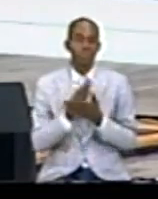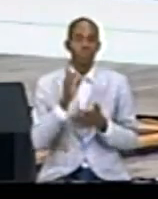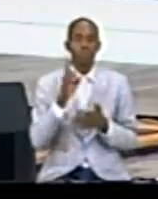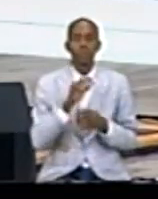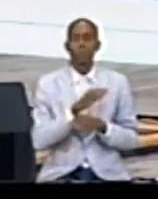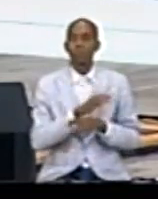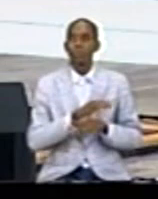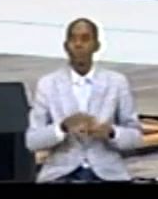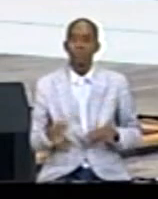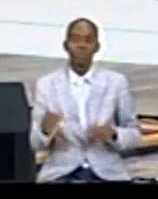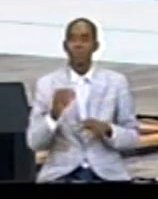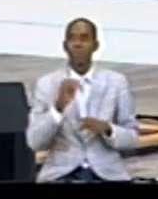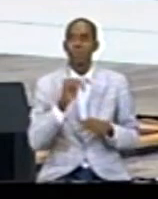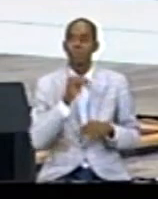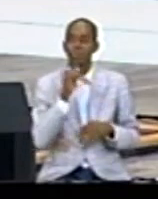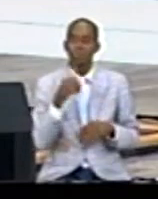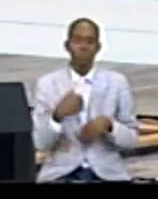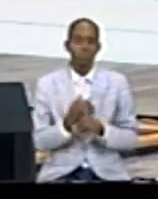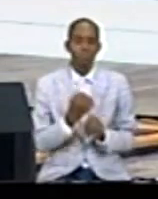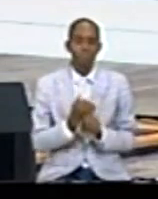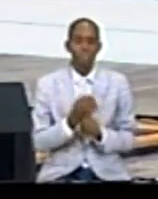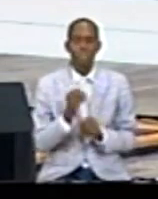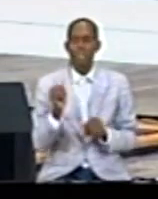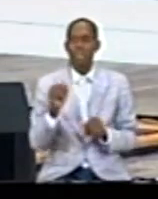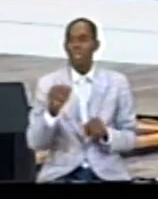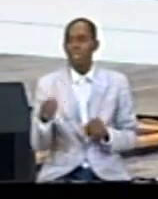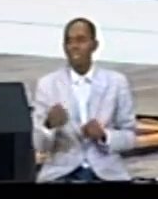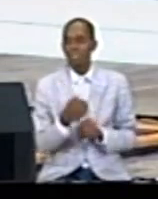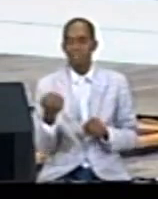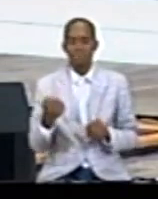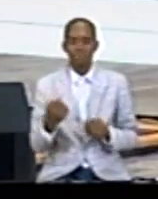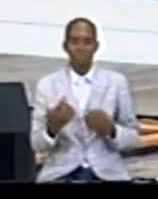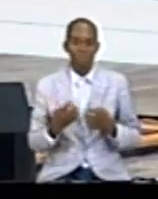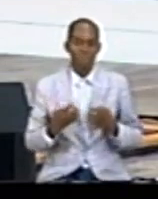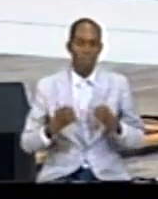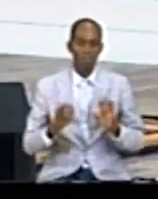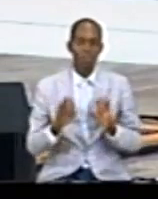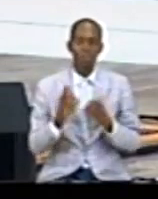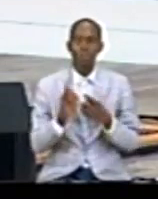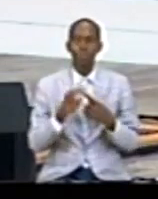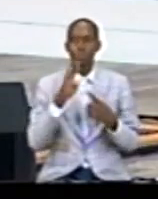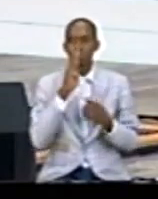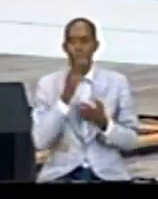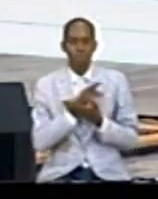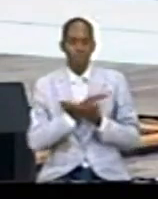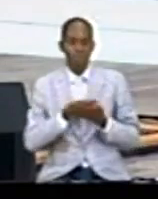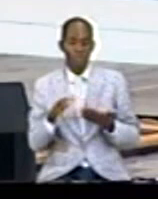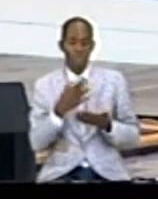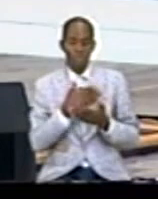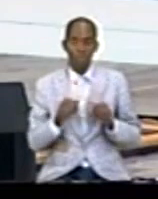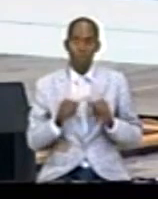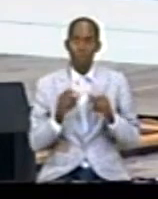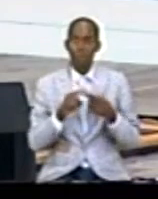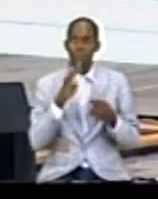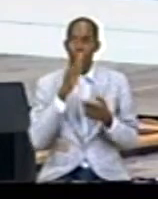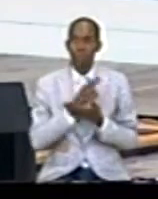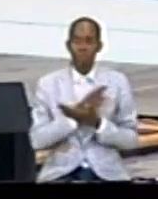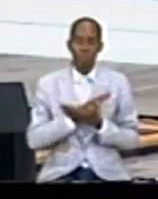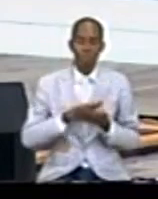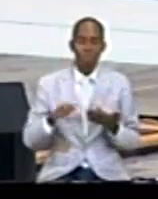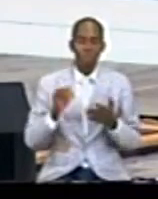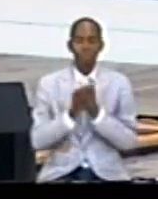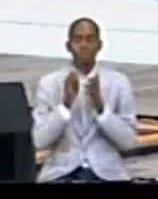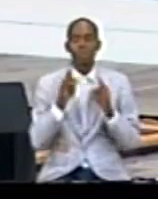even make an effort to be holy and remain holy, he does not have the fear